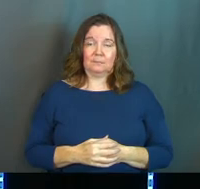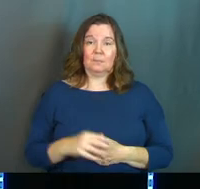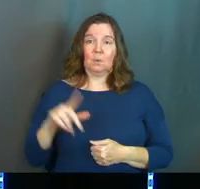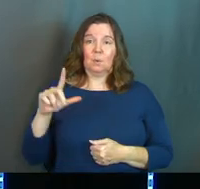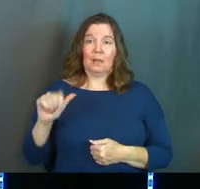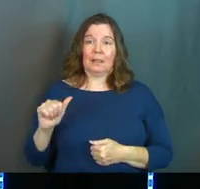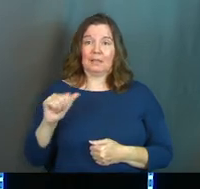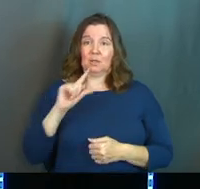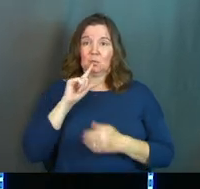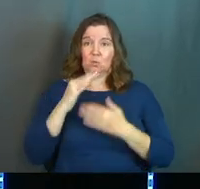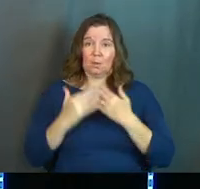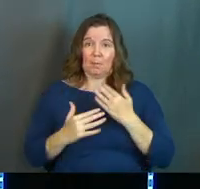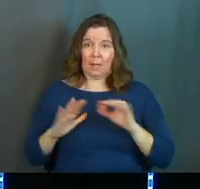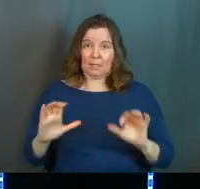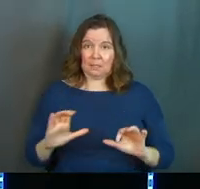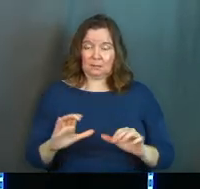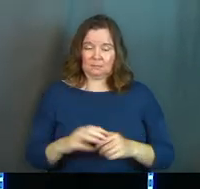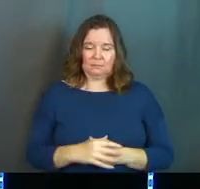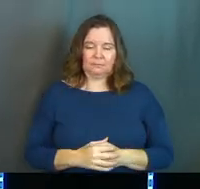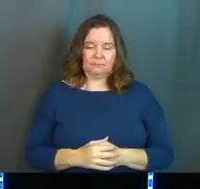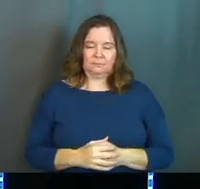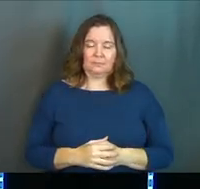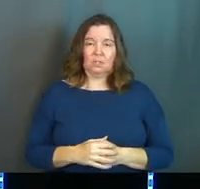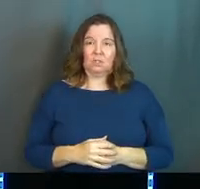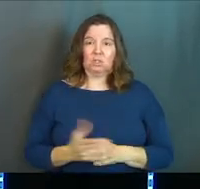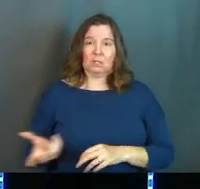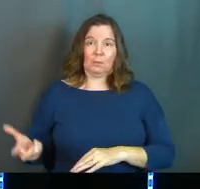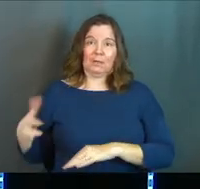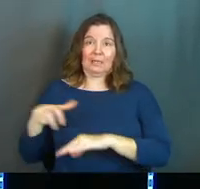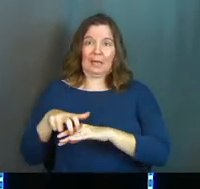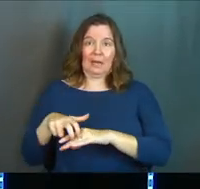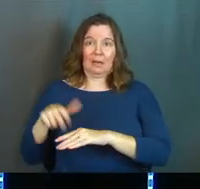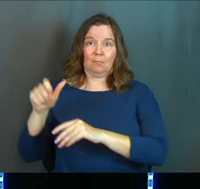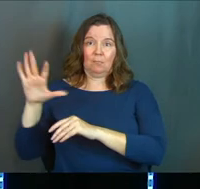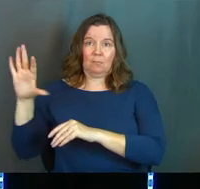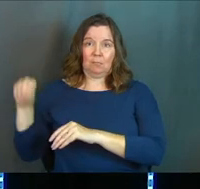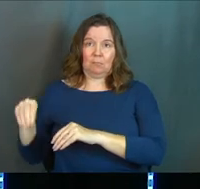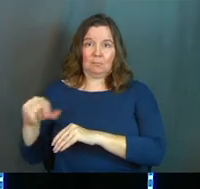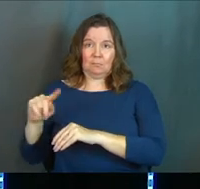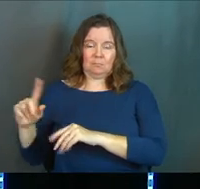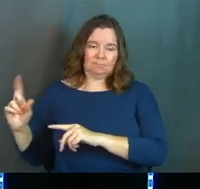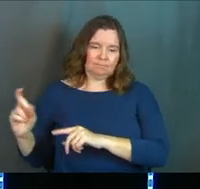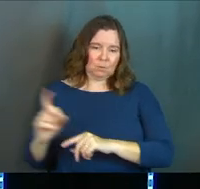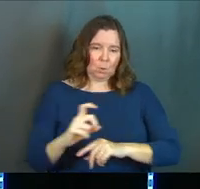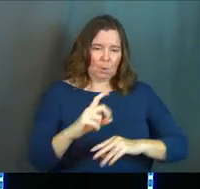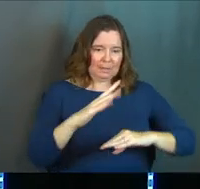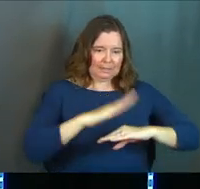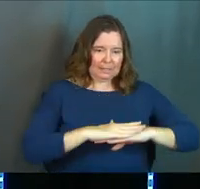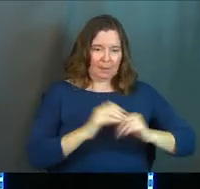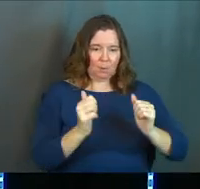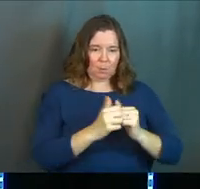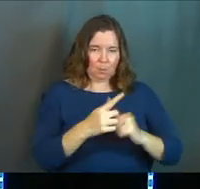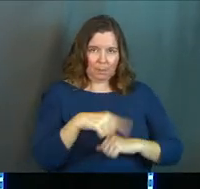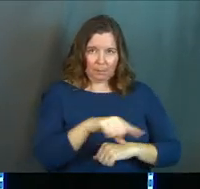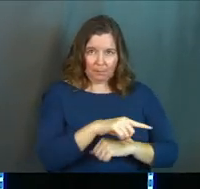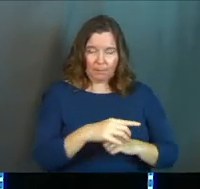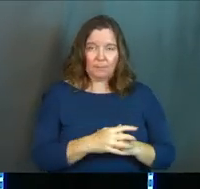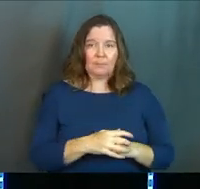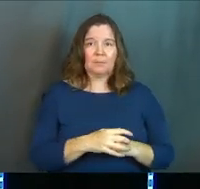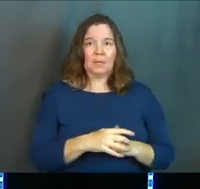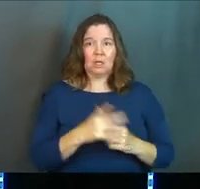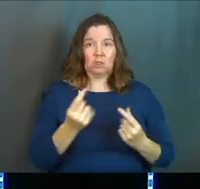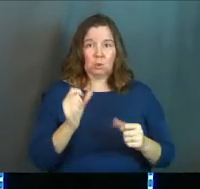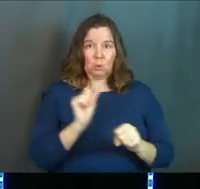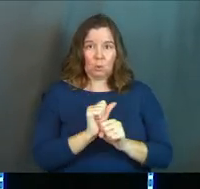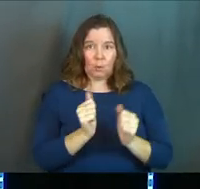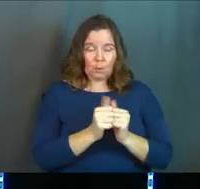What Linda Trueblood did is she'd get up and she'd go to the dining room table alongside them and